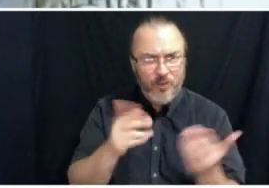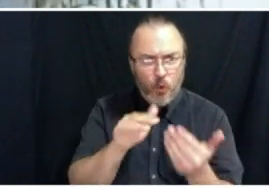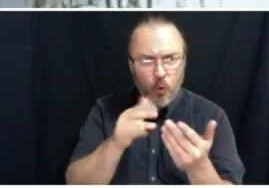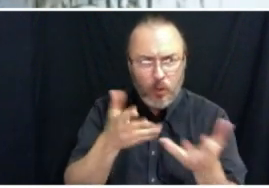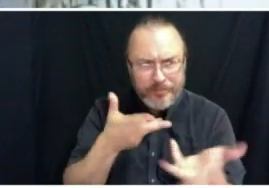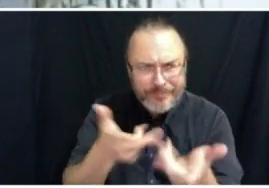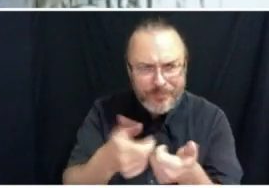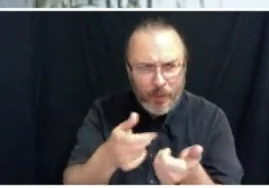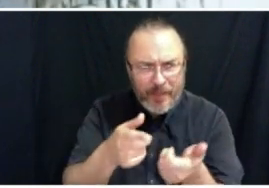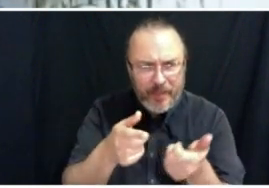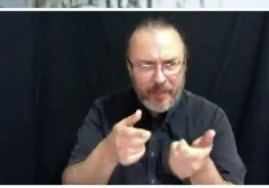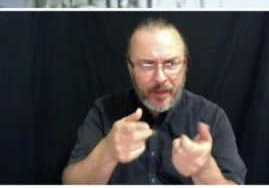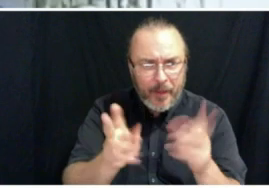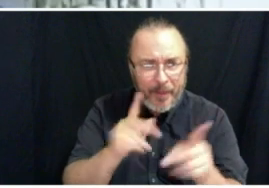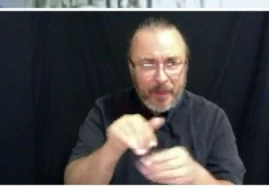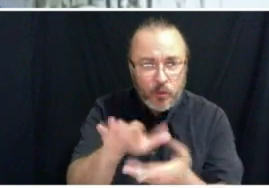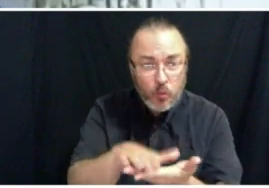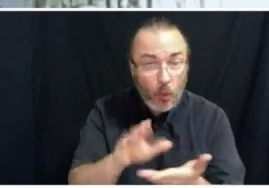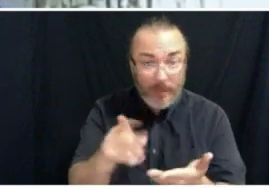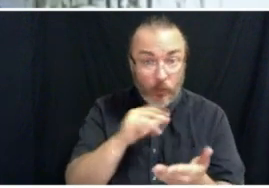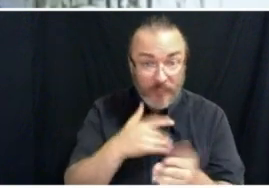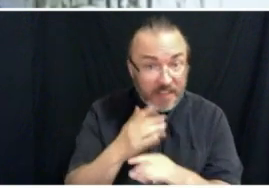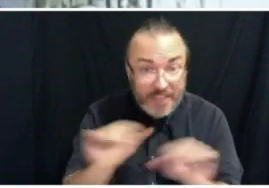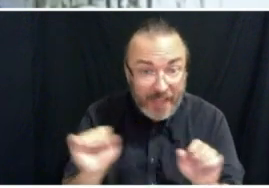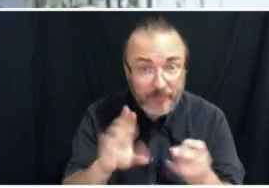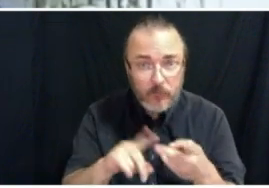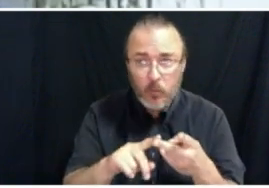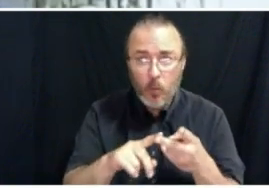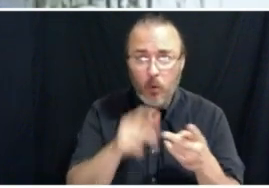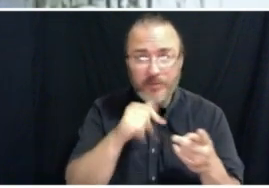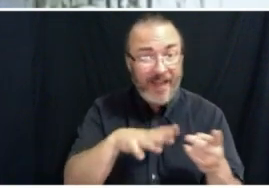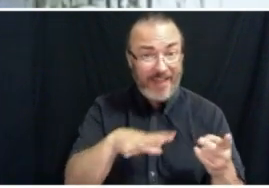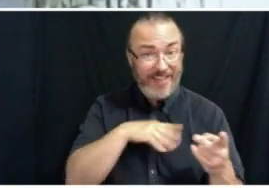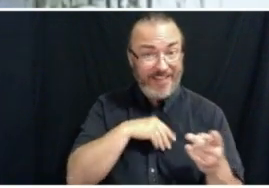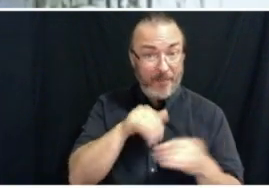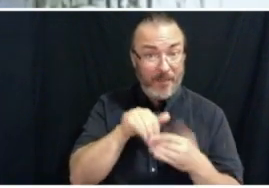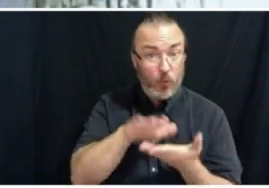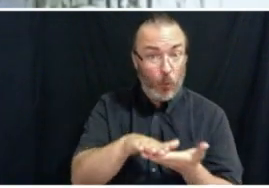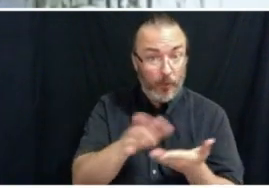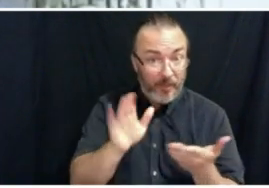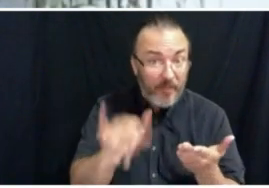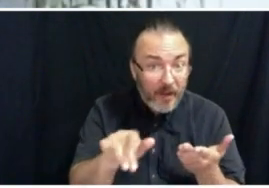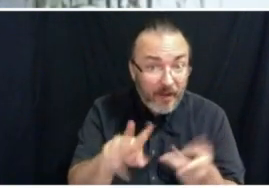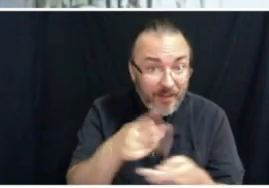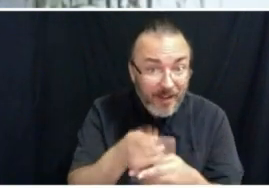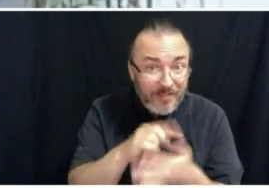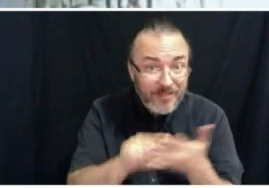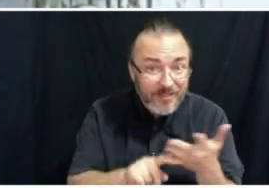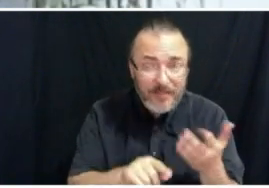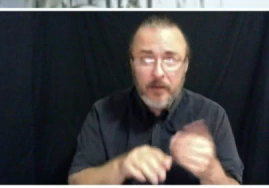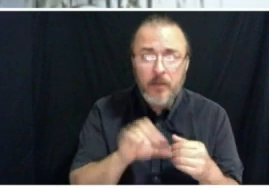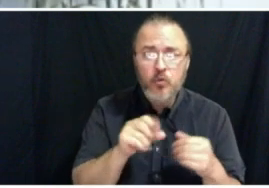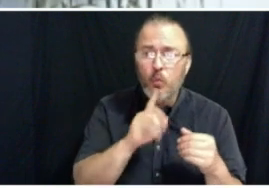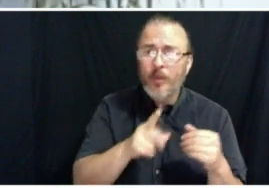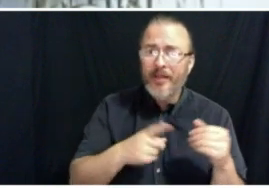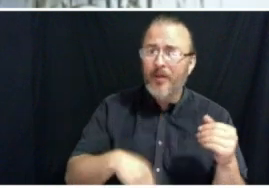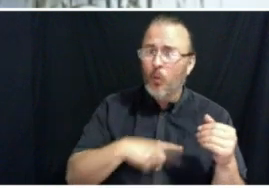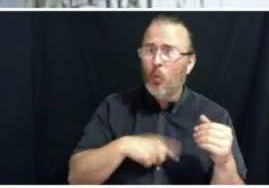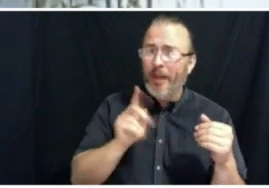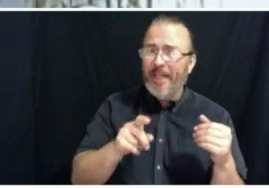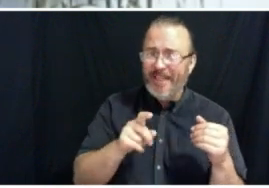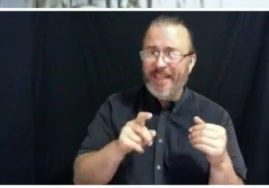not safe to be out at school, it's not acceptable to be out at school. So I think we really need to move beyond just